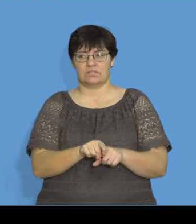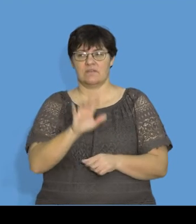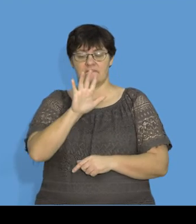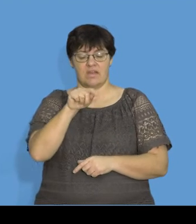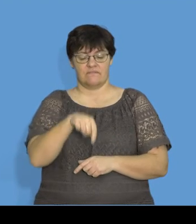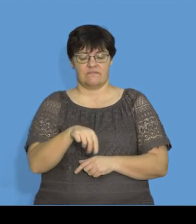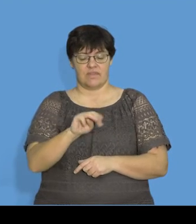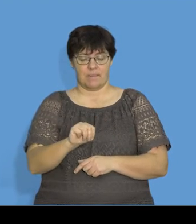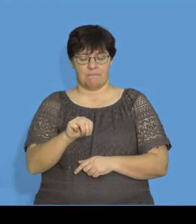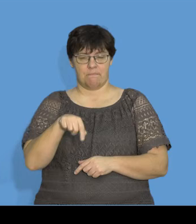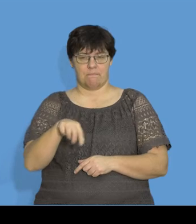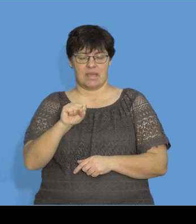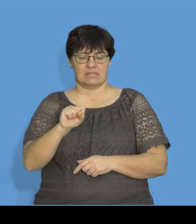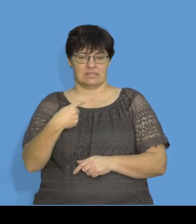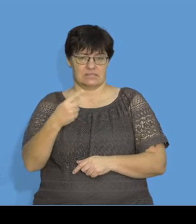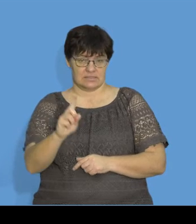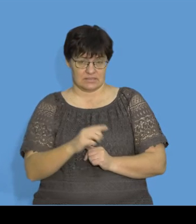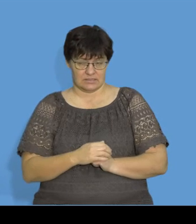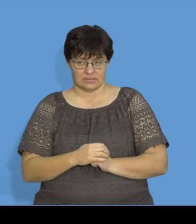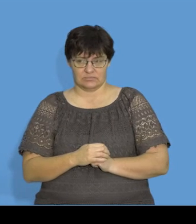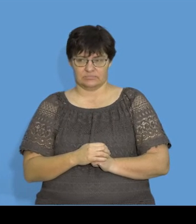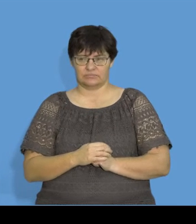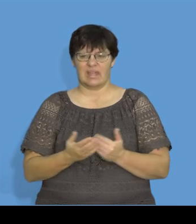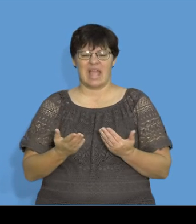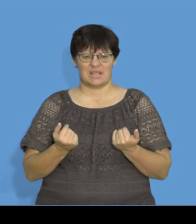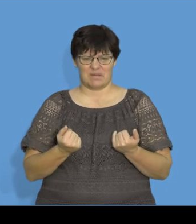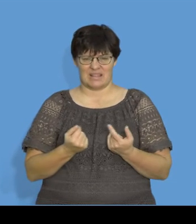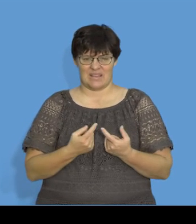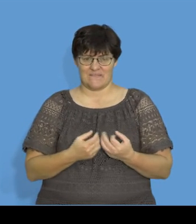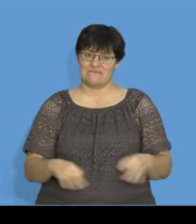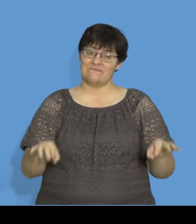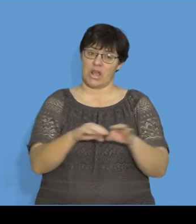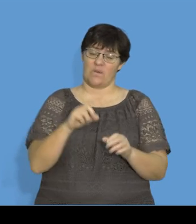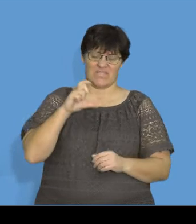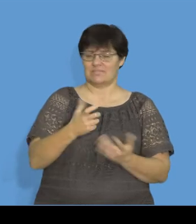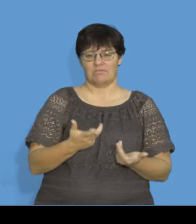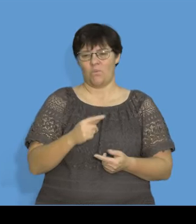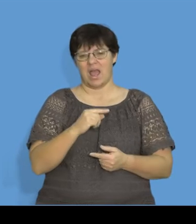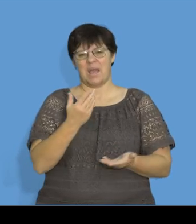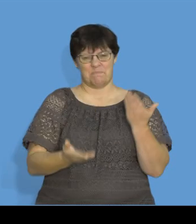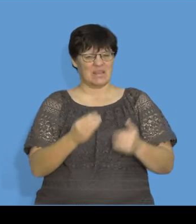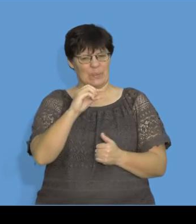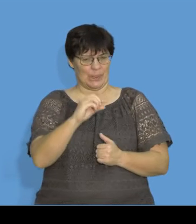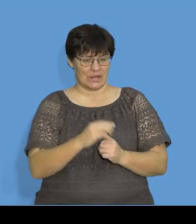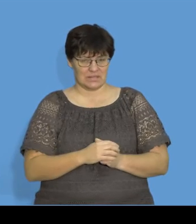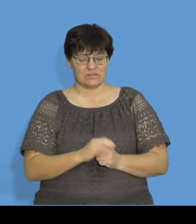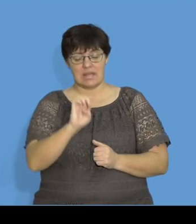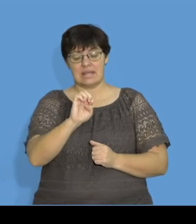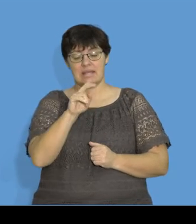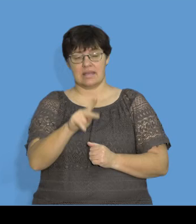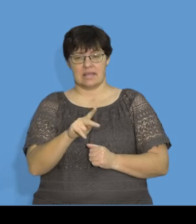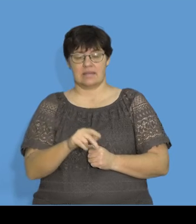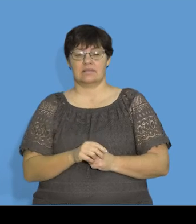Velocity is 5. I'm not expecting a big value here because of the small mass.